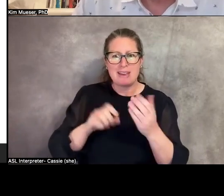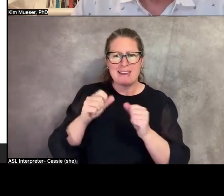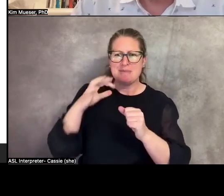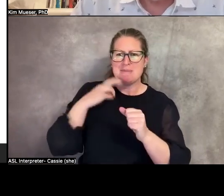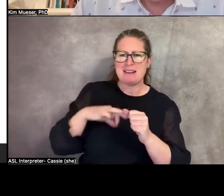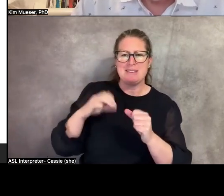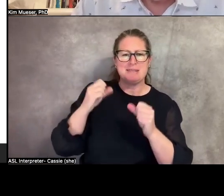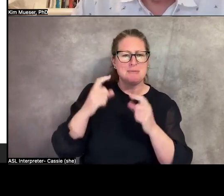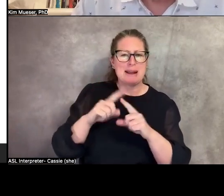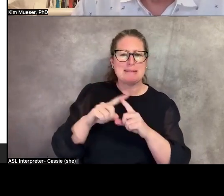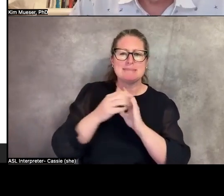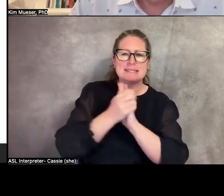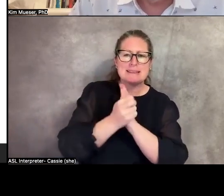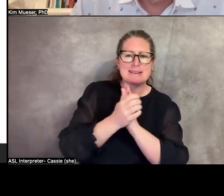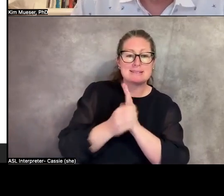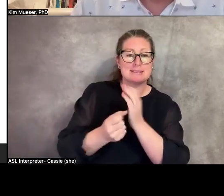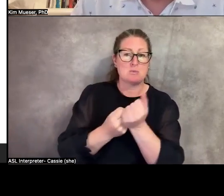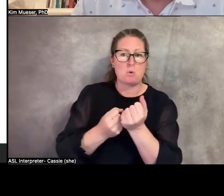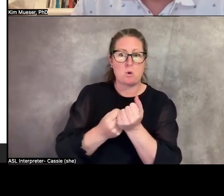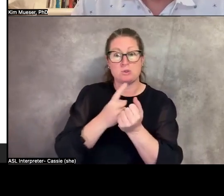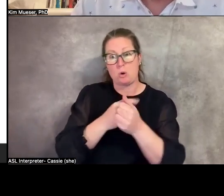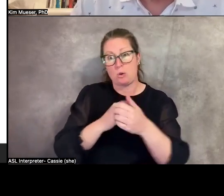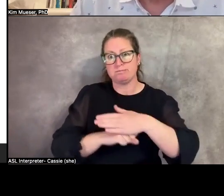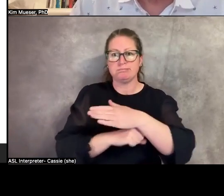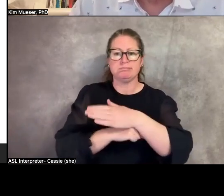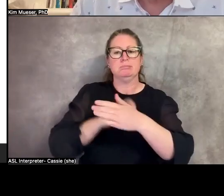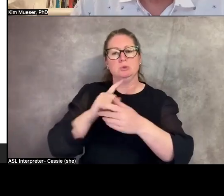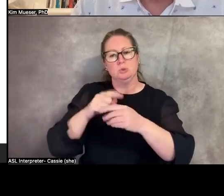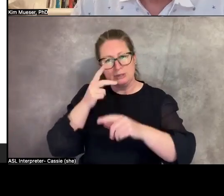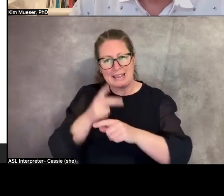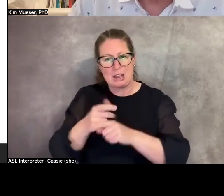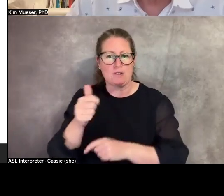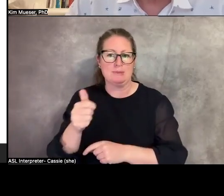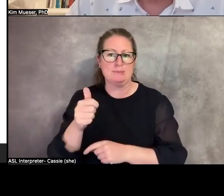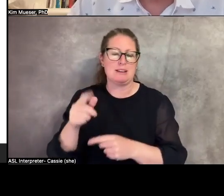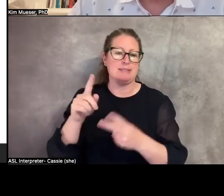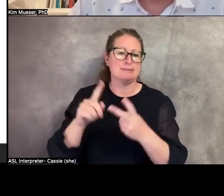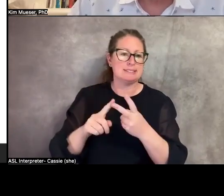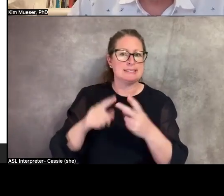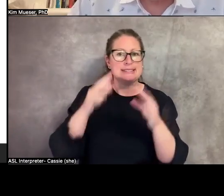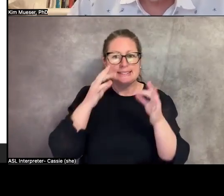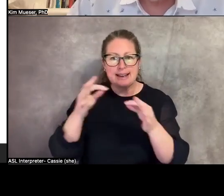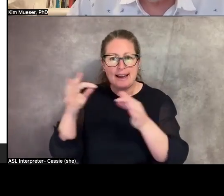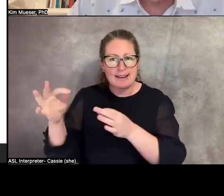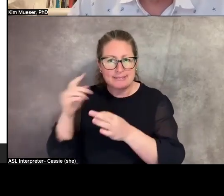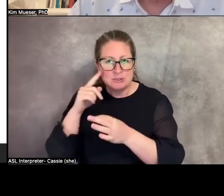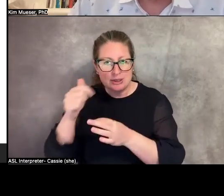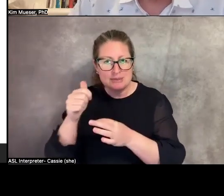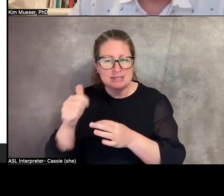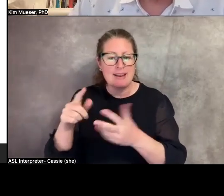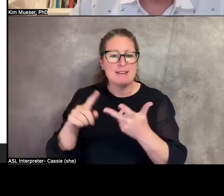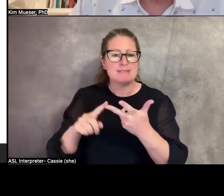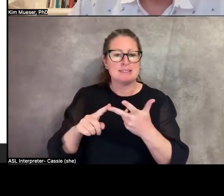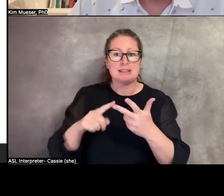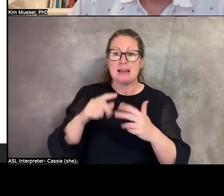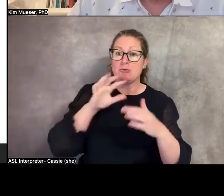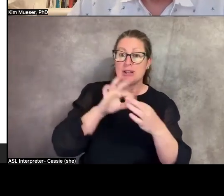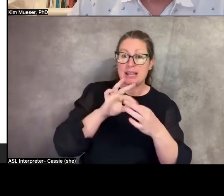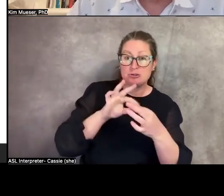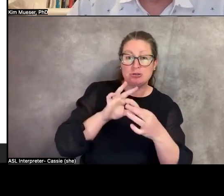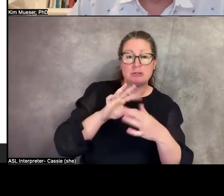and supports, which are necessary in terms of taking care of themselves, making their own decisions, building and maintaining